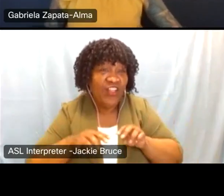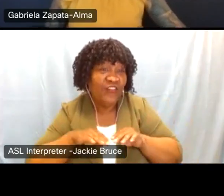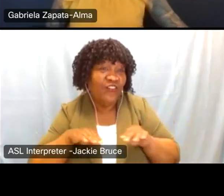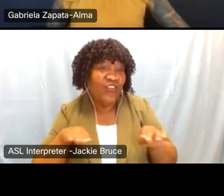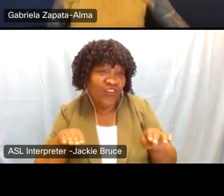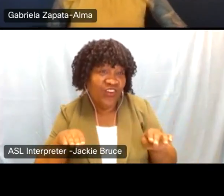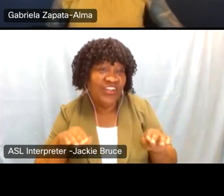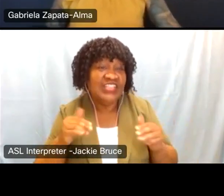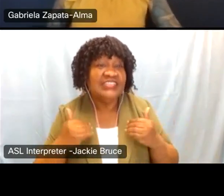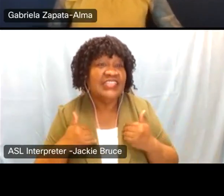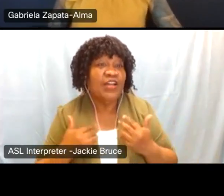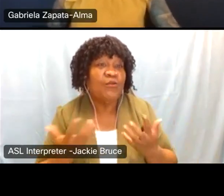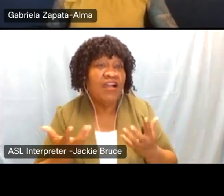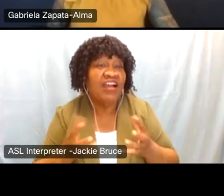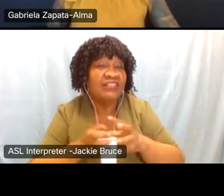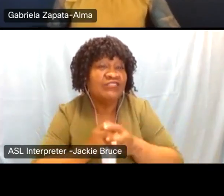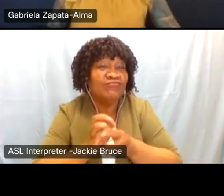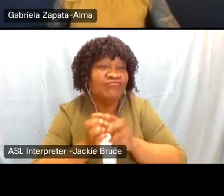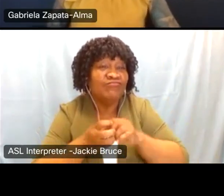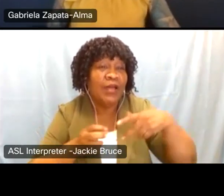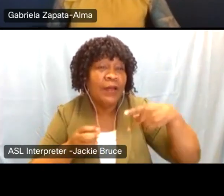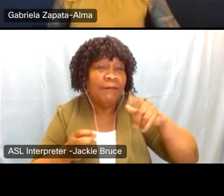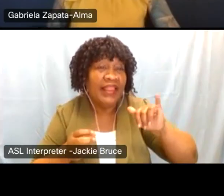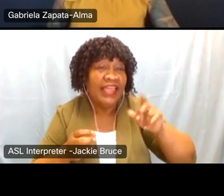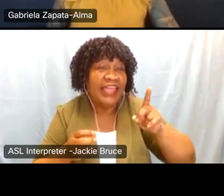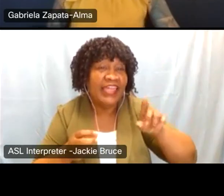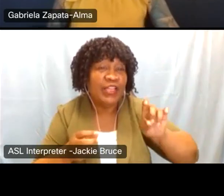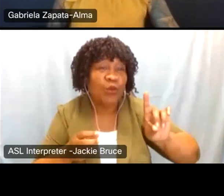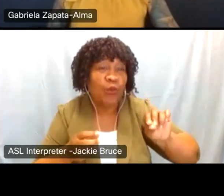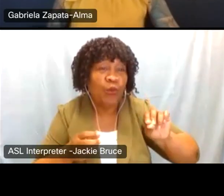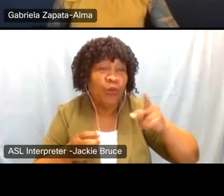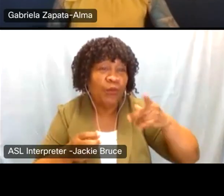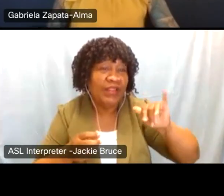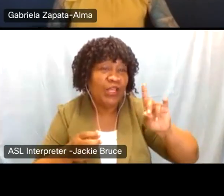had Play Doh in front of them. And she greeted them